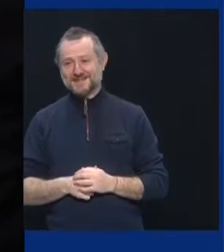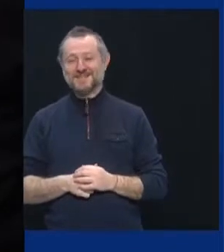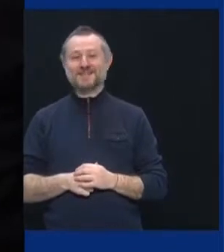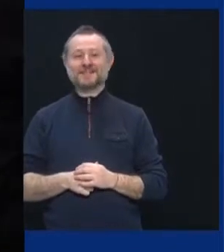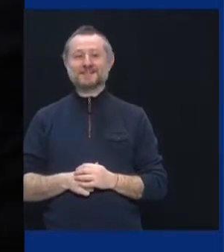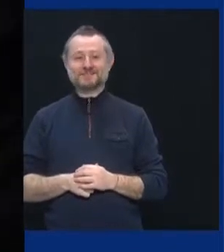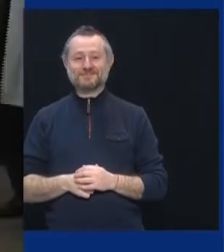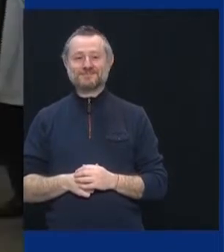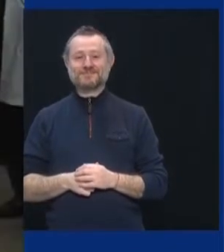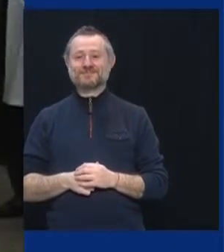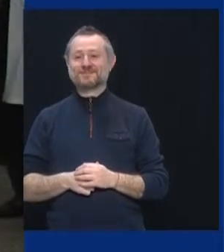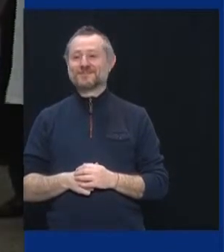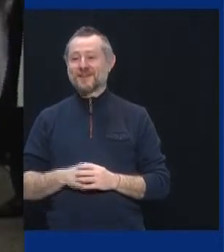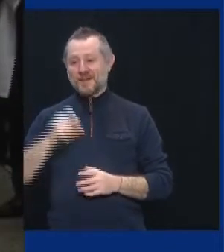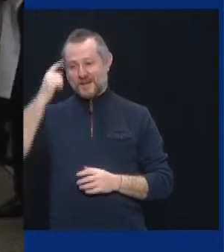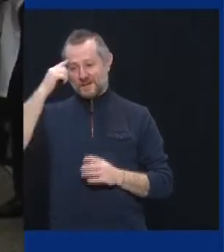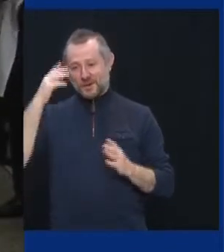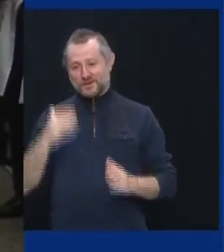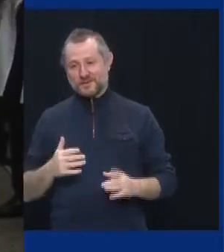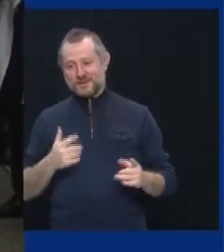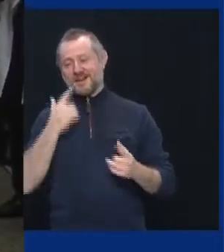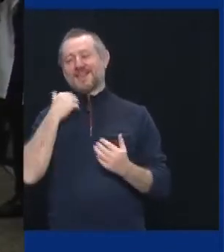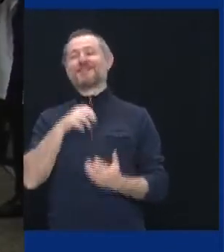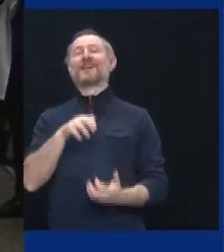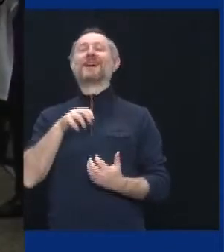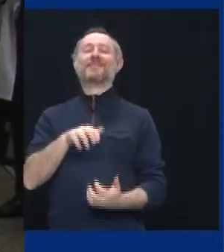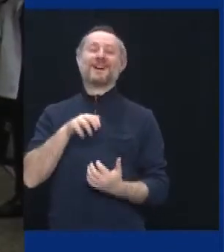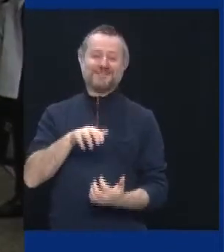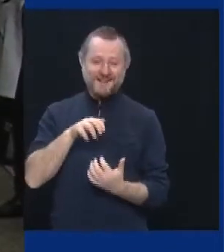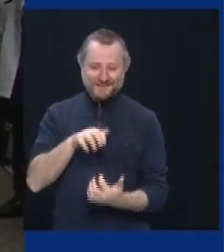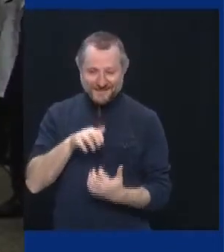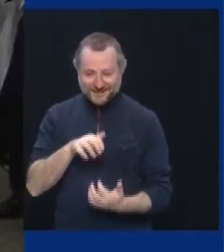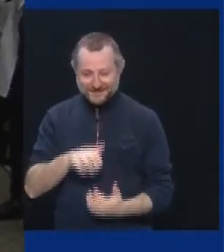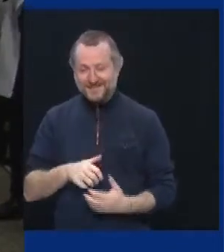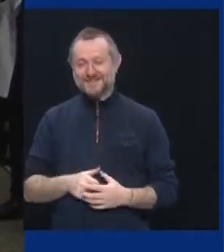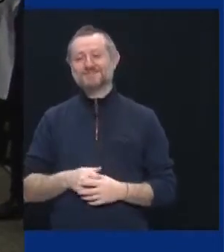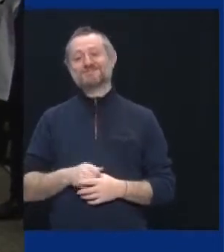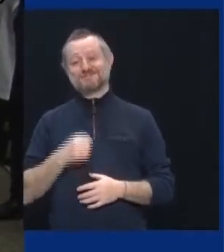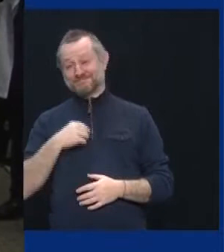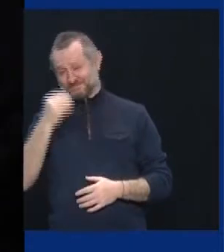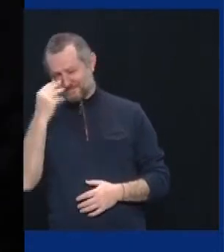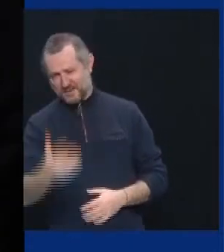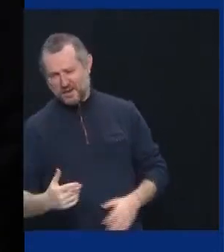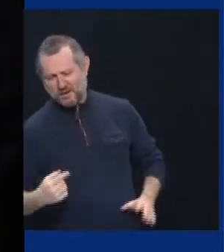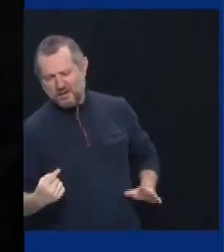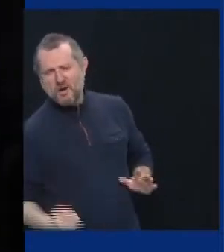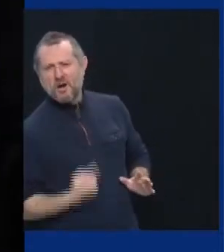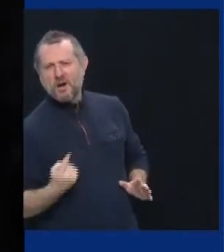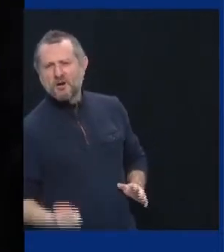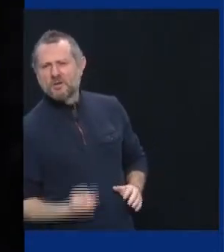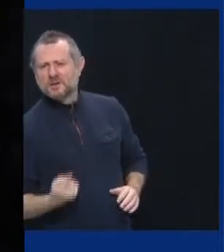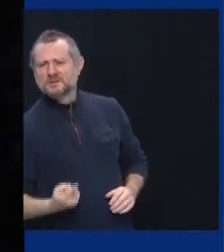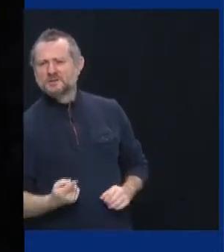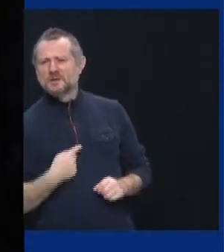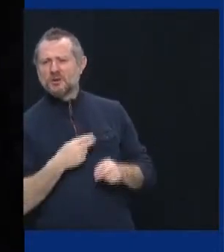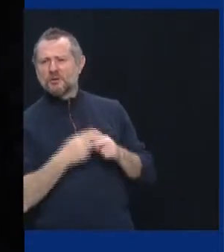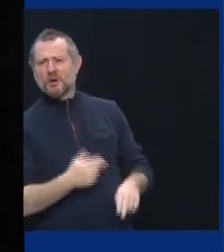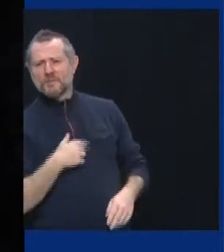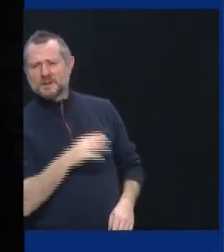Always like when you call me your second